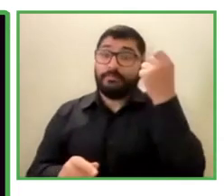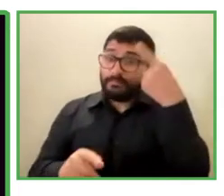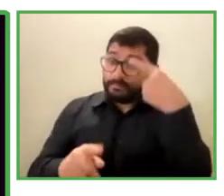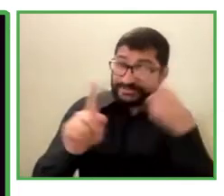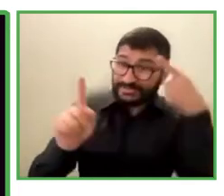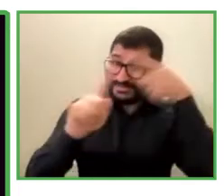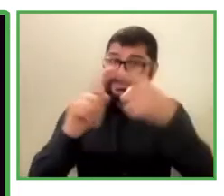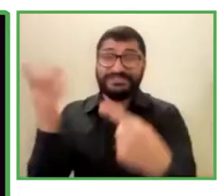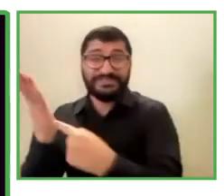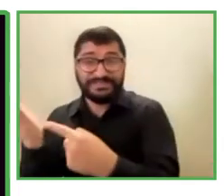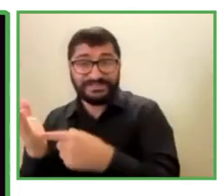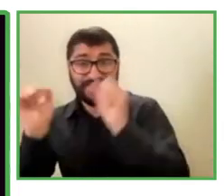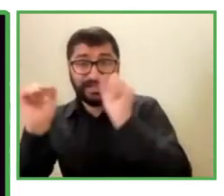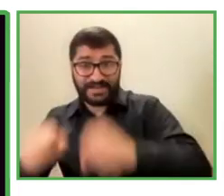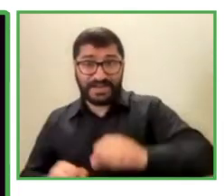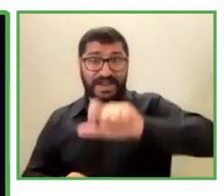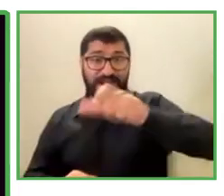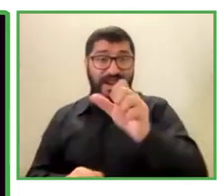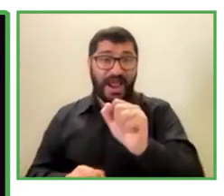Brazil